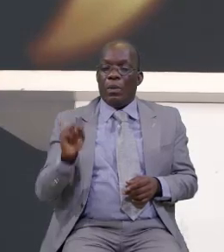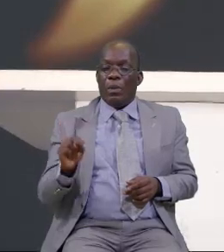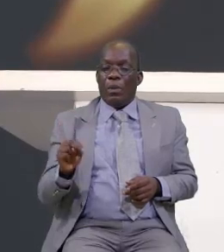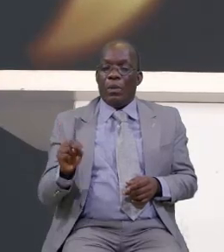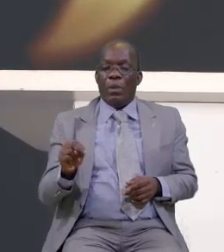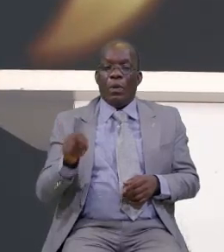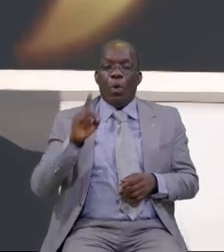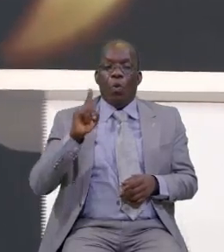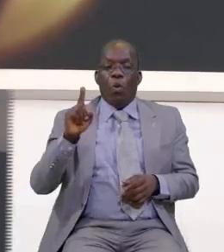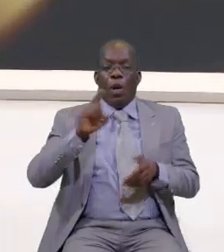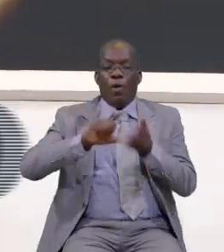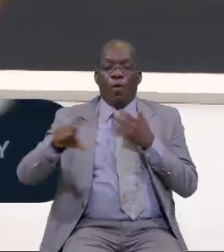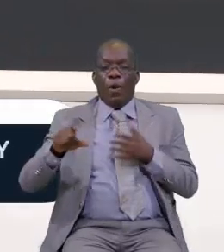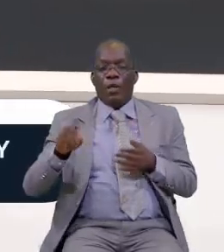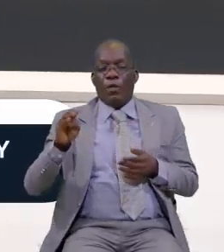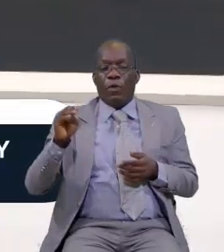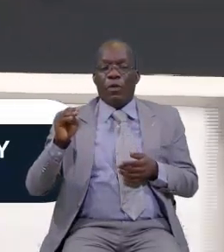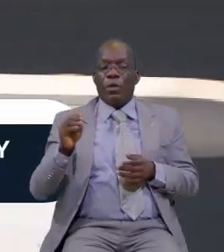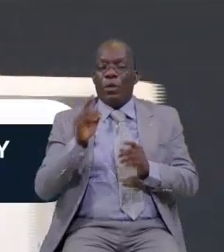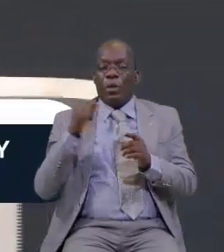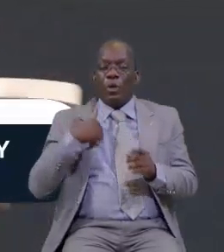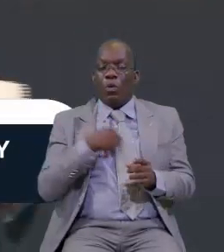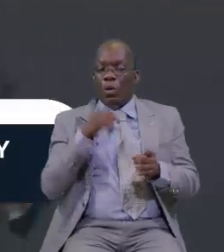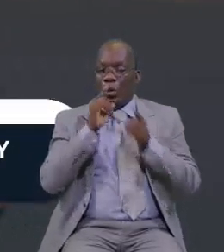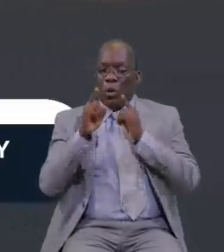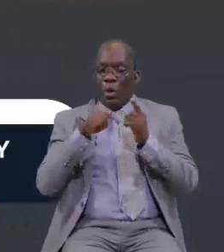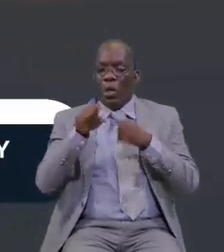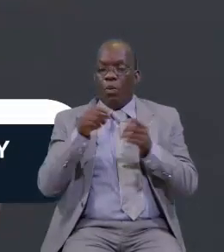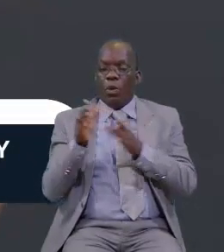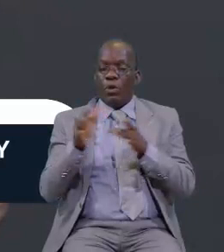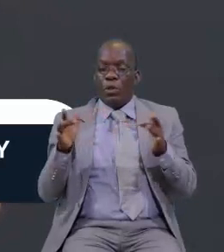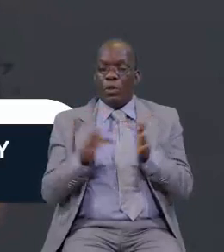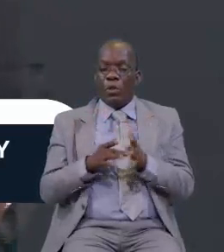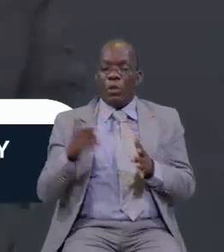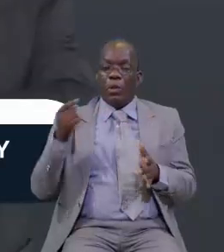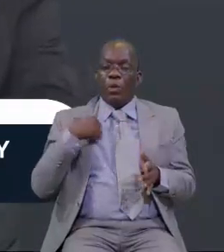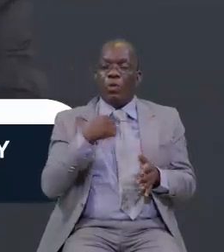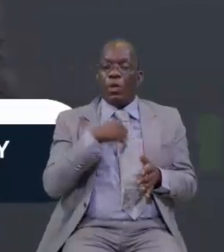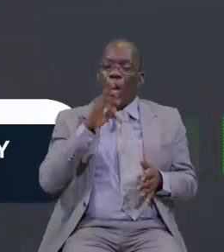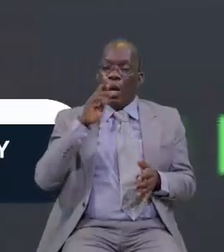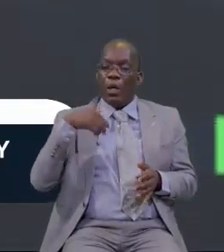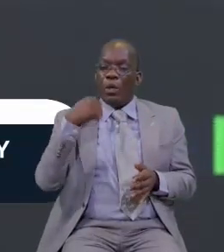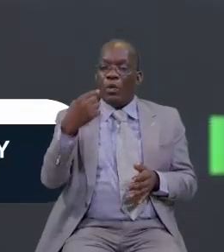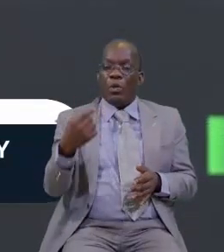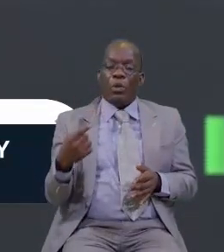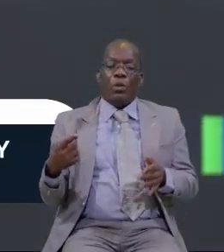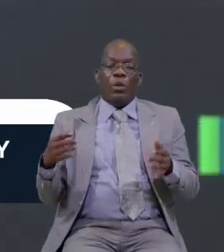14, we're talking about Jesus, and we're told that, and the word